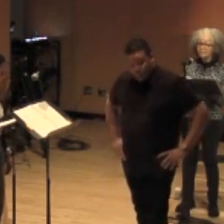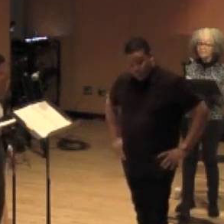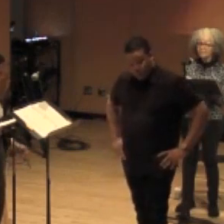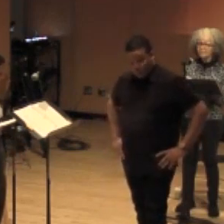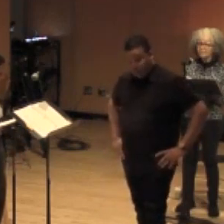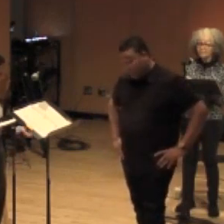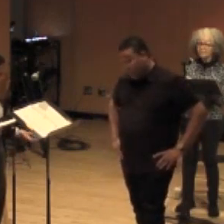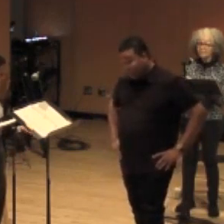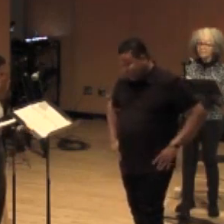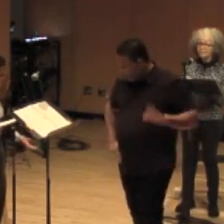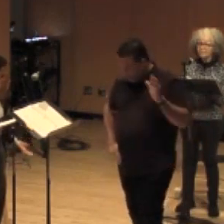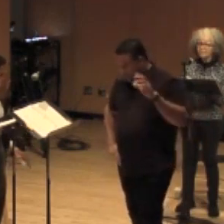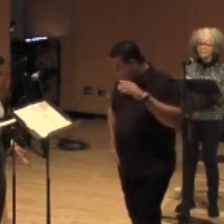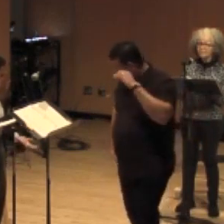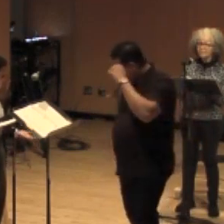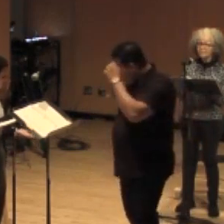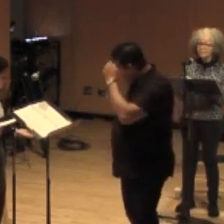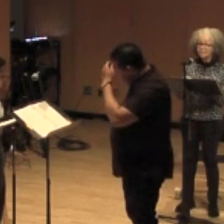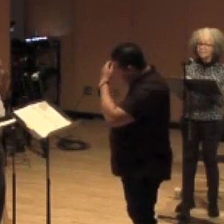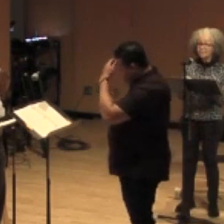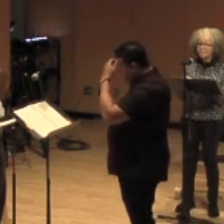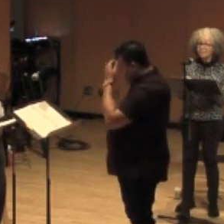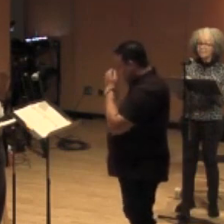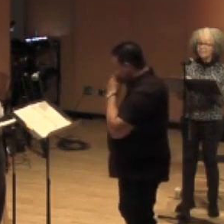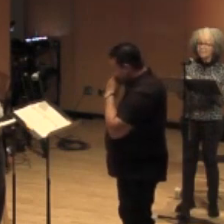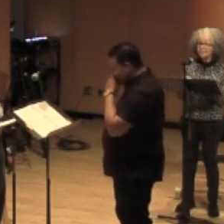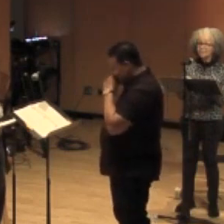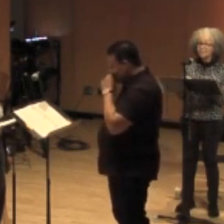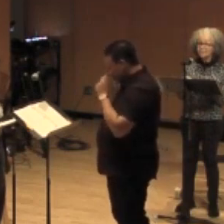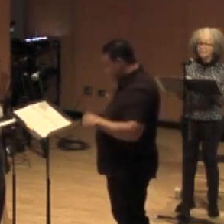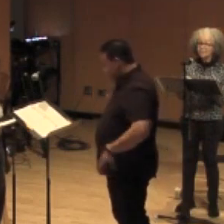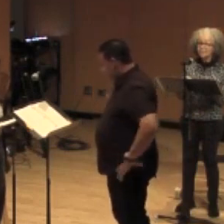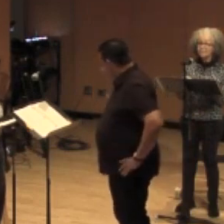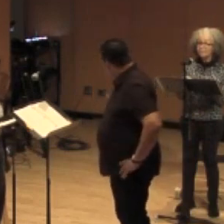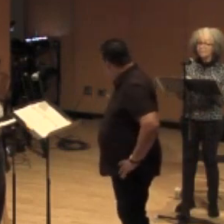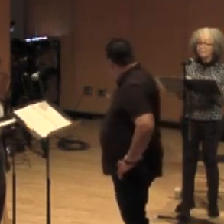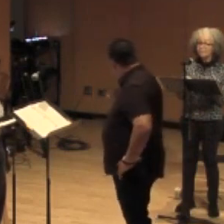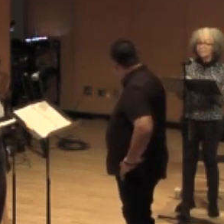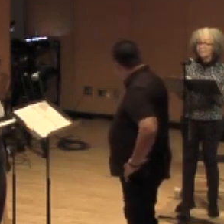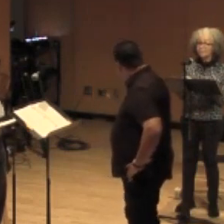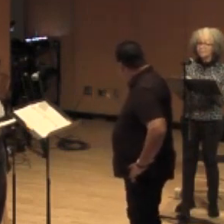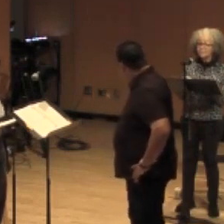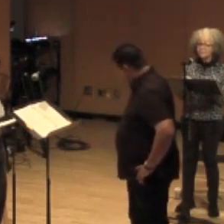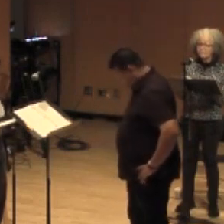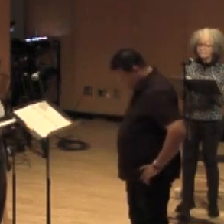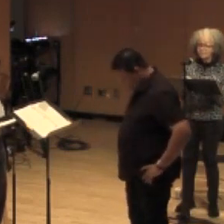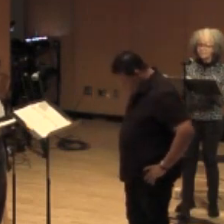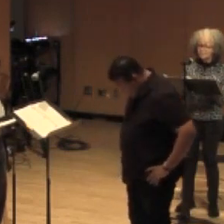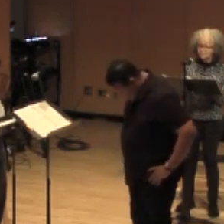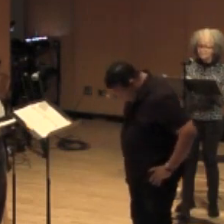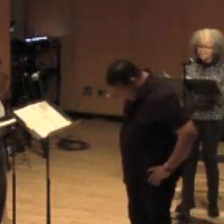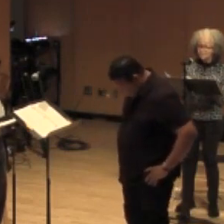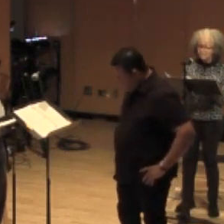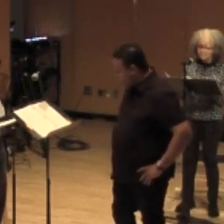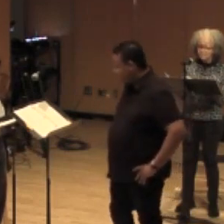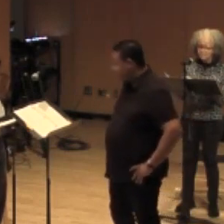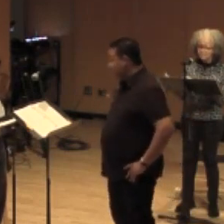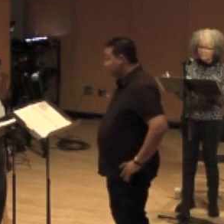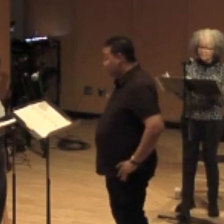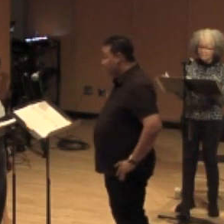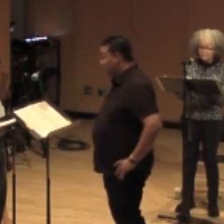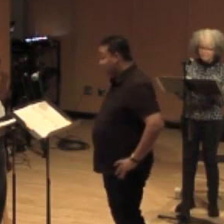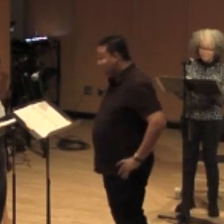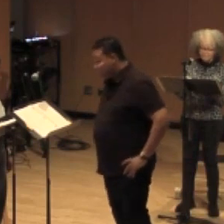yeah you go ahead but I I do think you could have been home more often ASA goes and sits down on the sofa